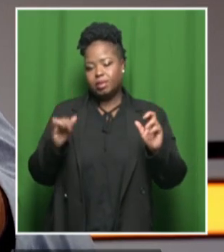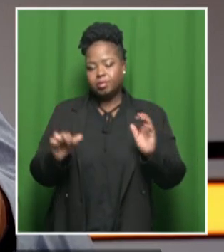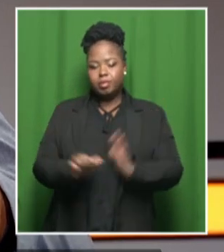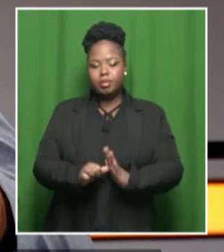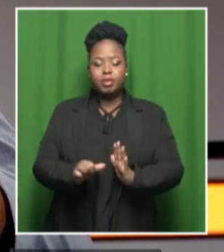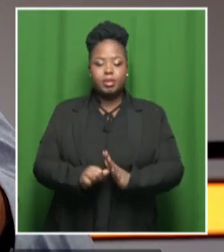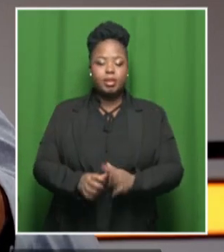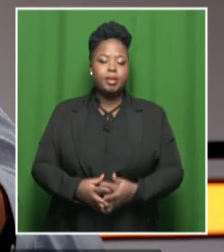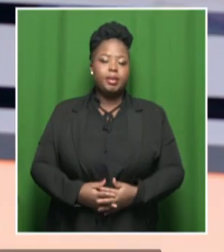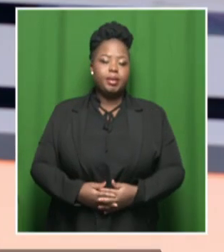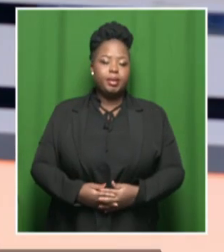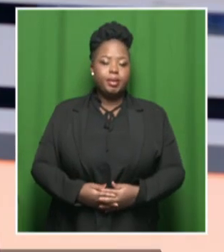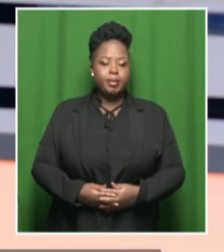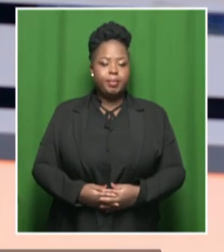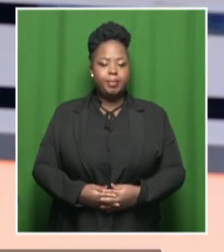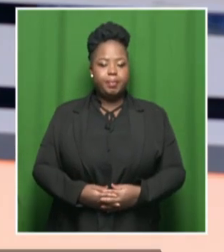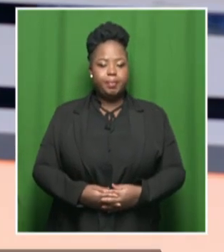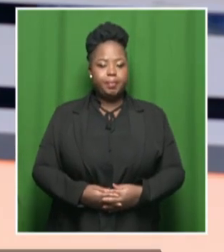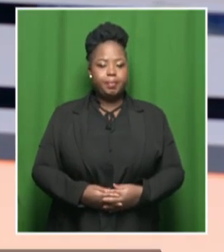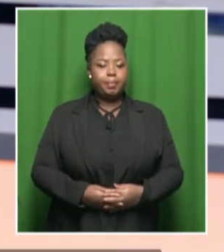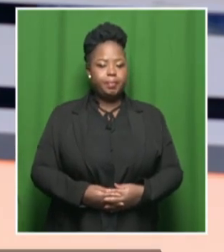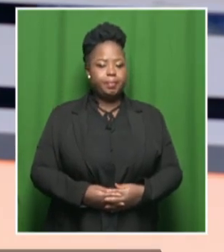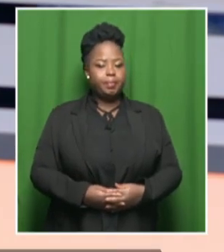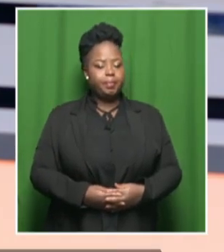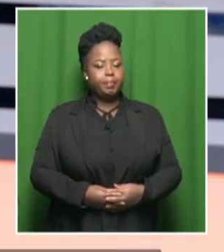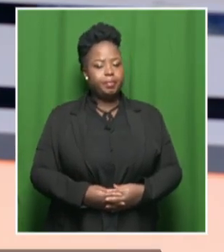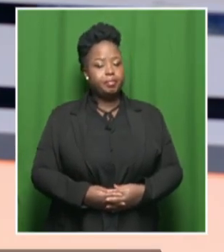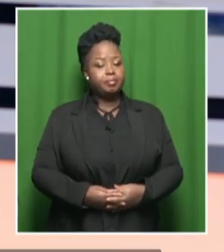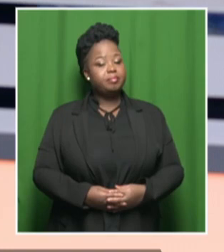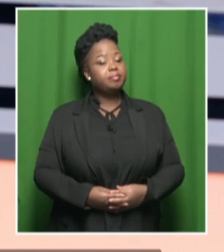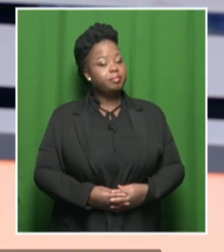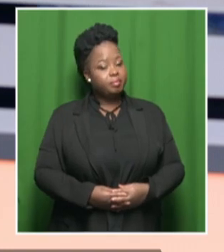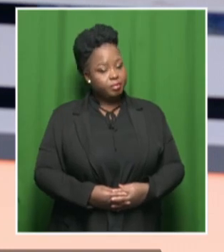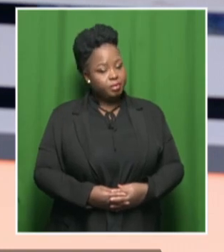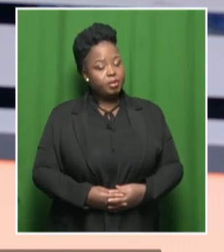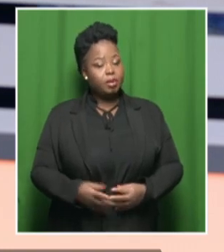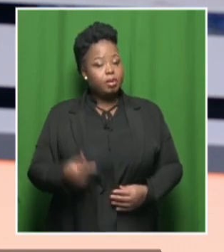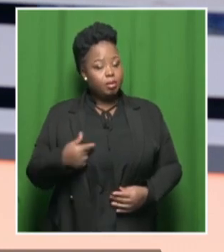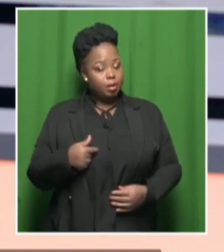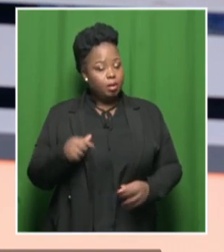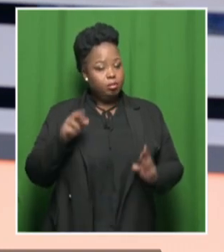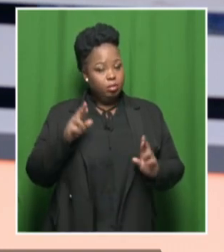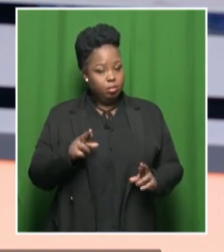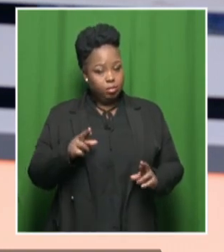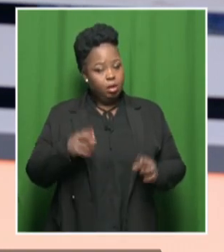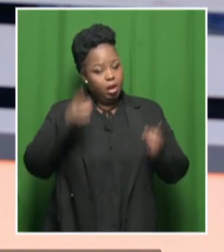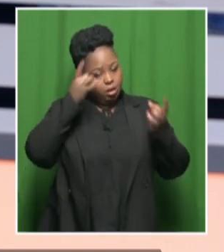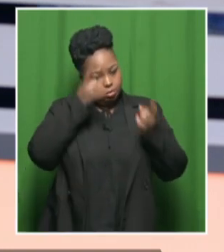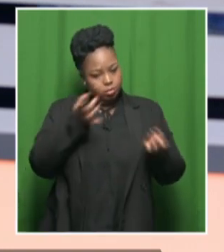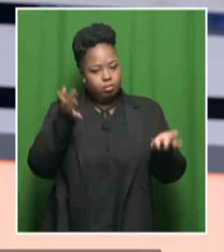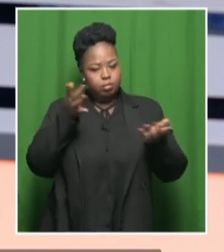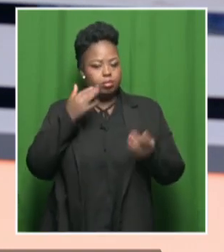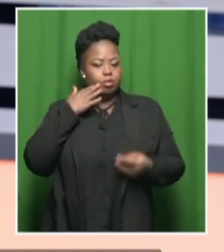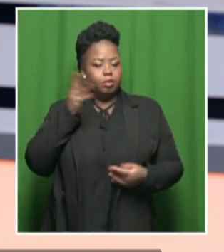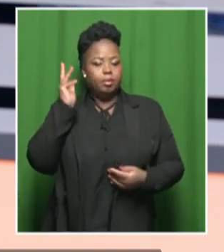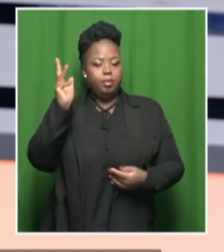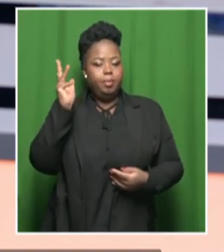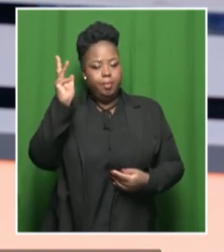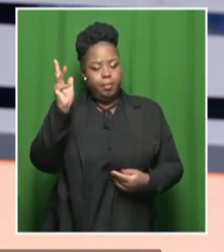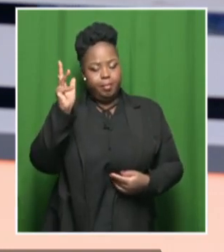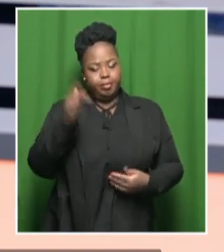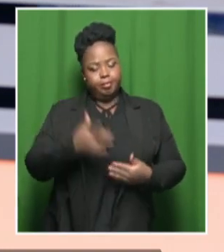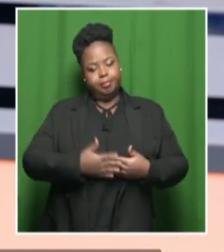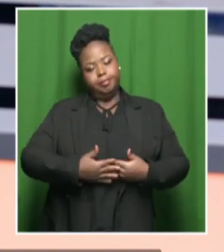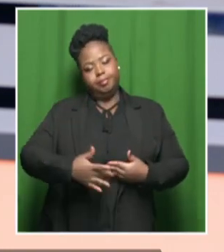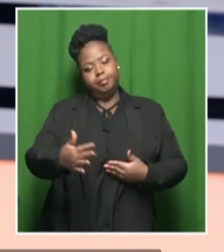necessary. I want to, that is a great message, and one that I hope will be spread during this lecture and